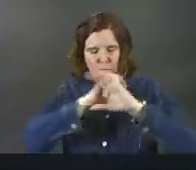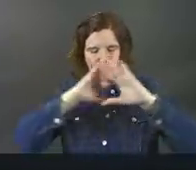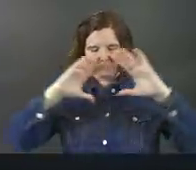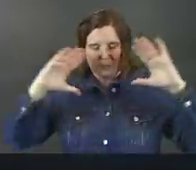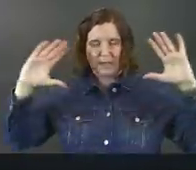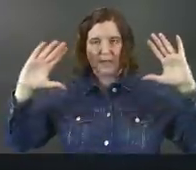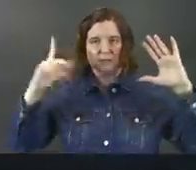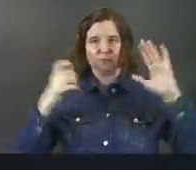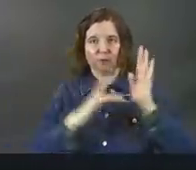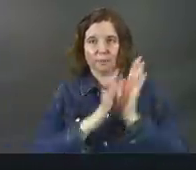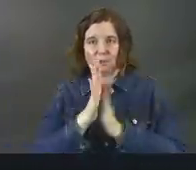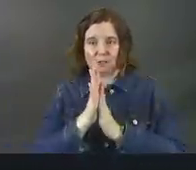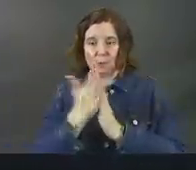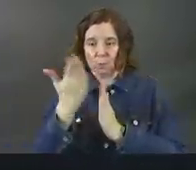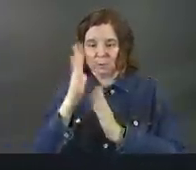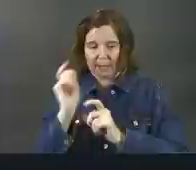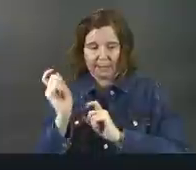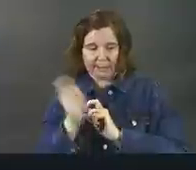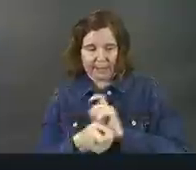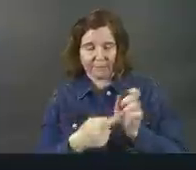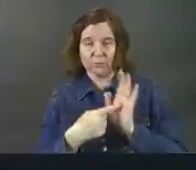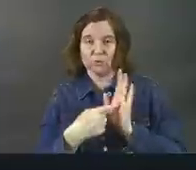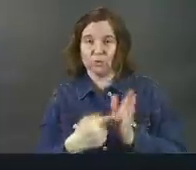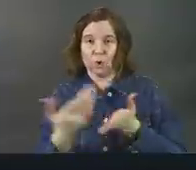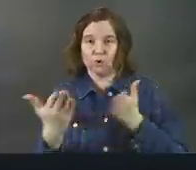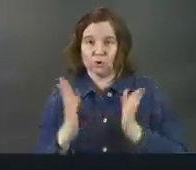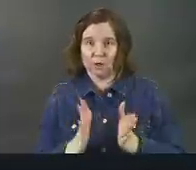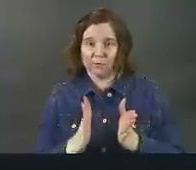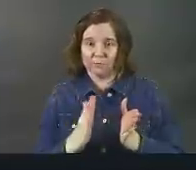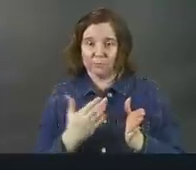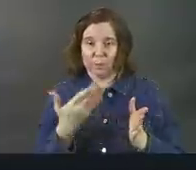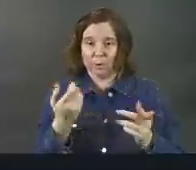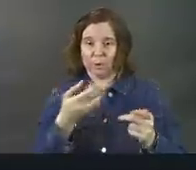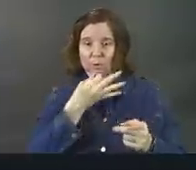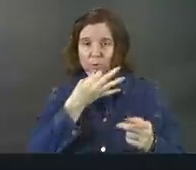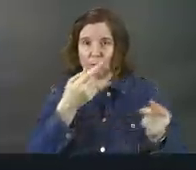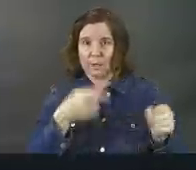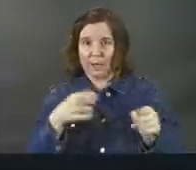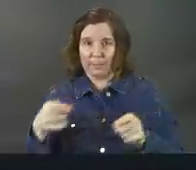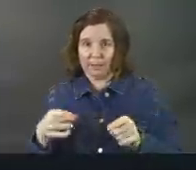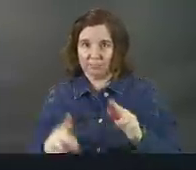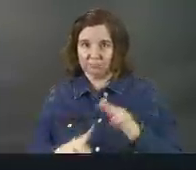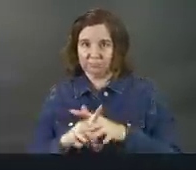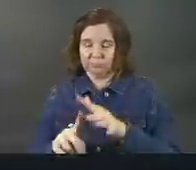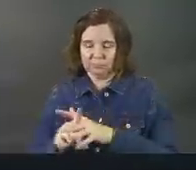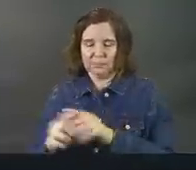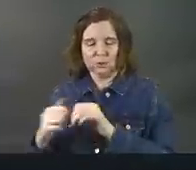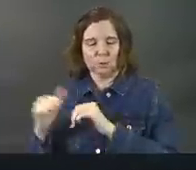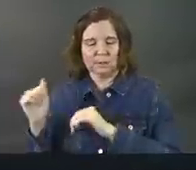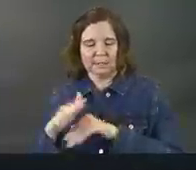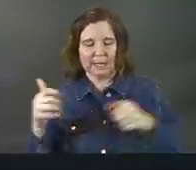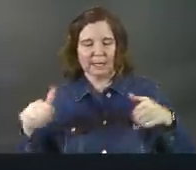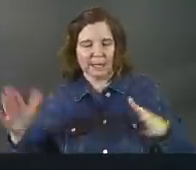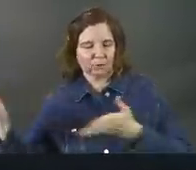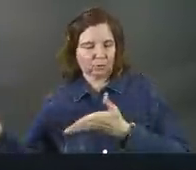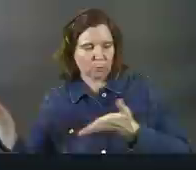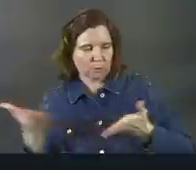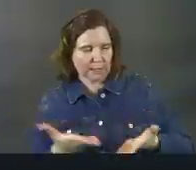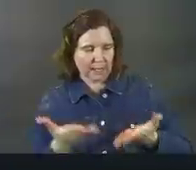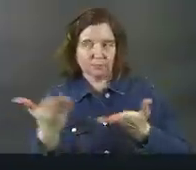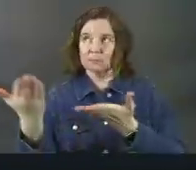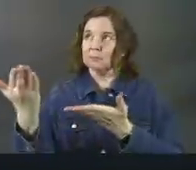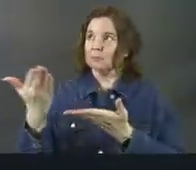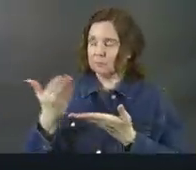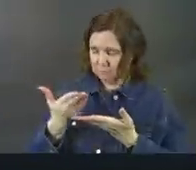Jesus Christ, which God gave him to show his servants the events that soon must take place. He sent an angel to present this revelation to his